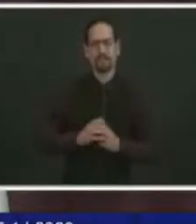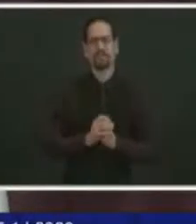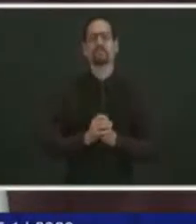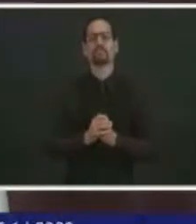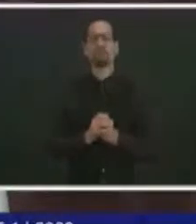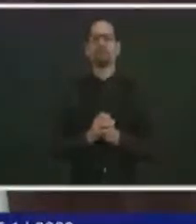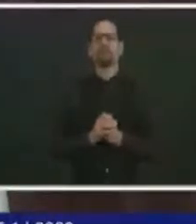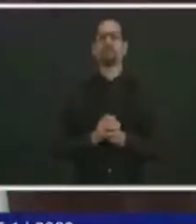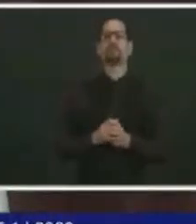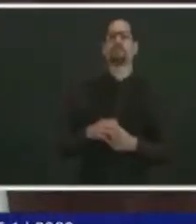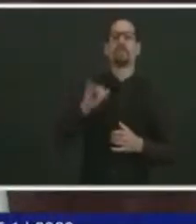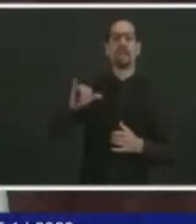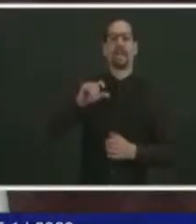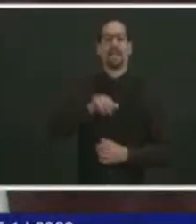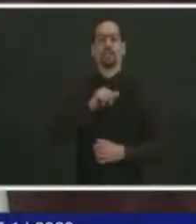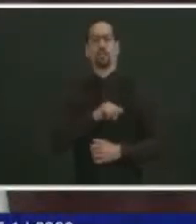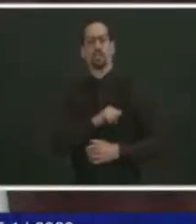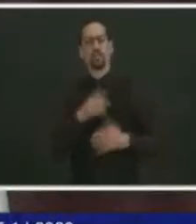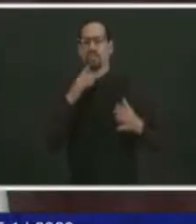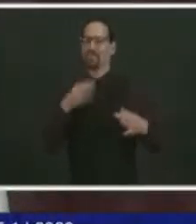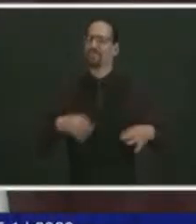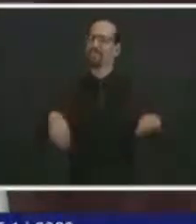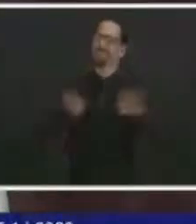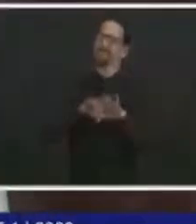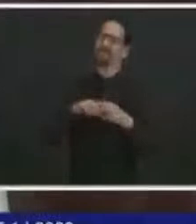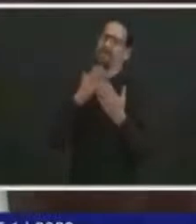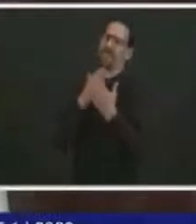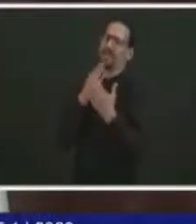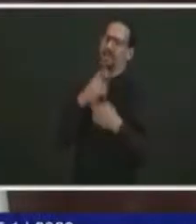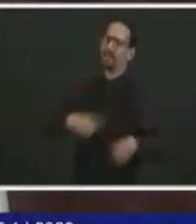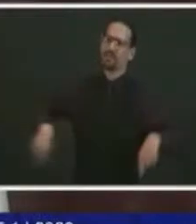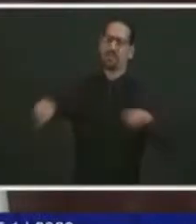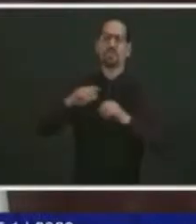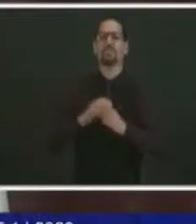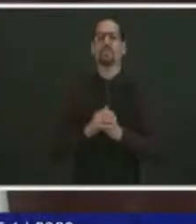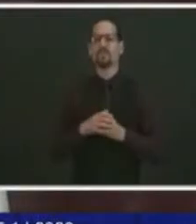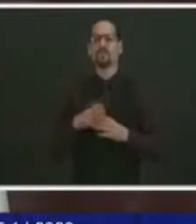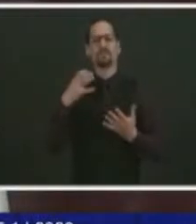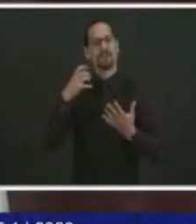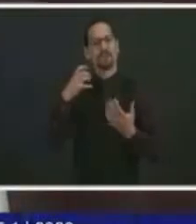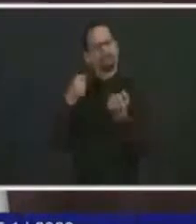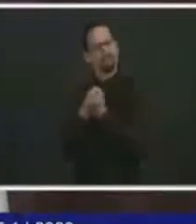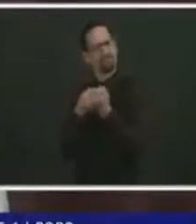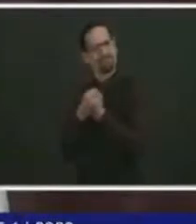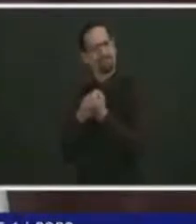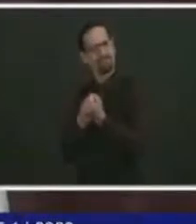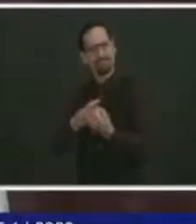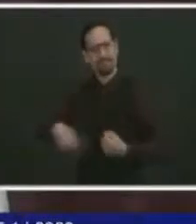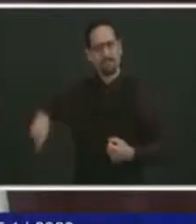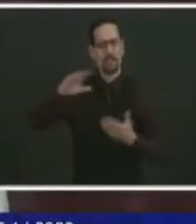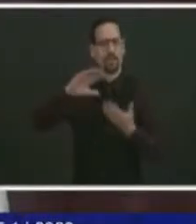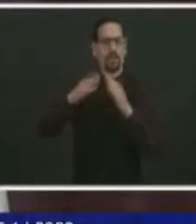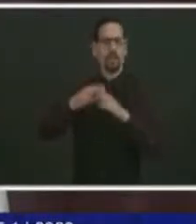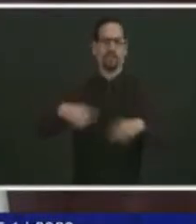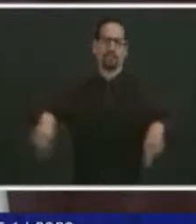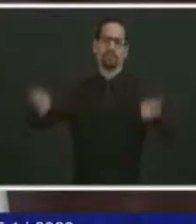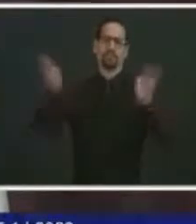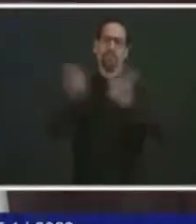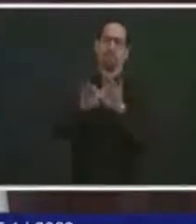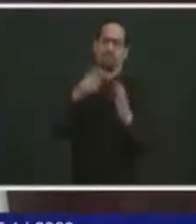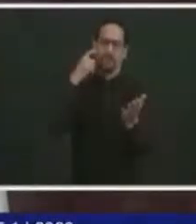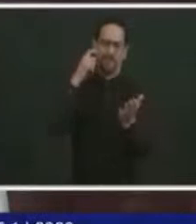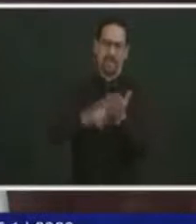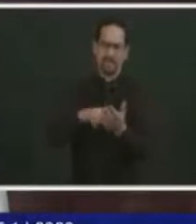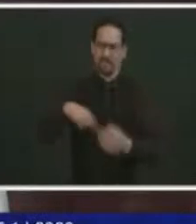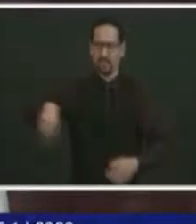spirit of saying thank you, I want folks to know the support that community has lent in the past few months